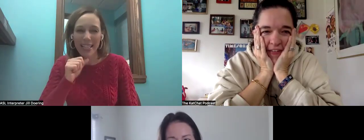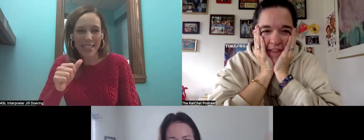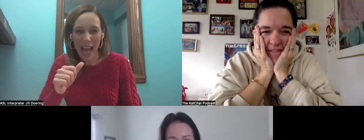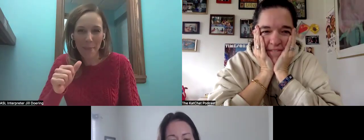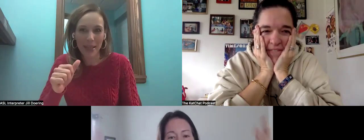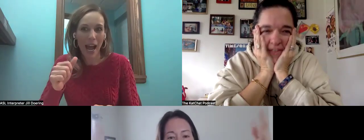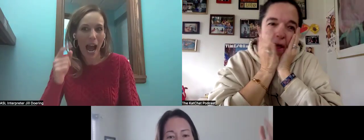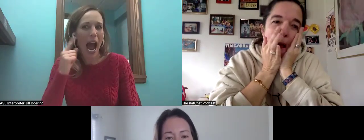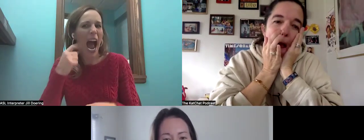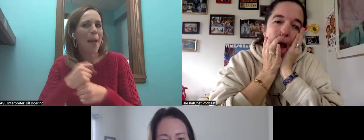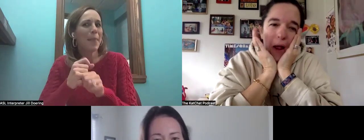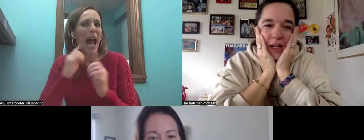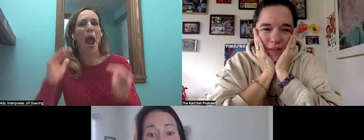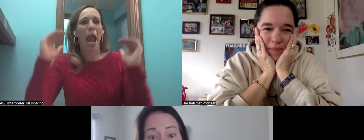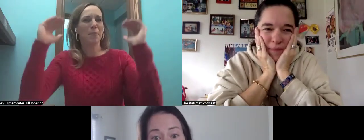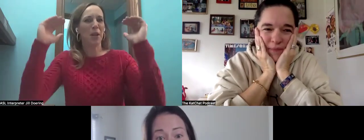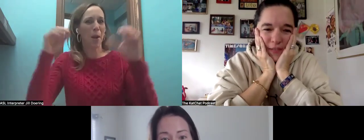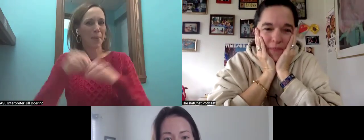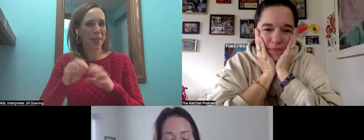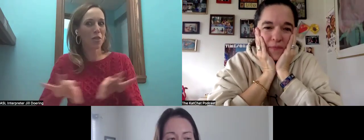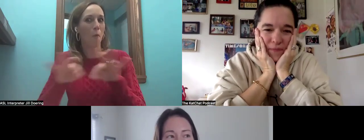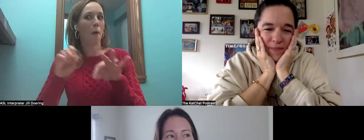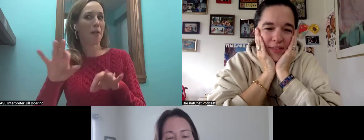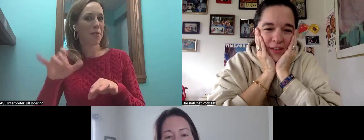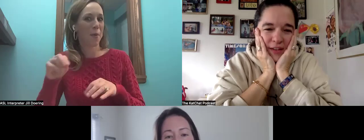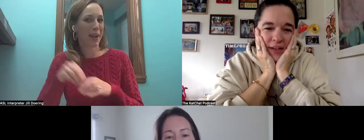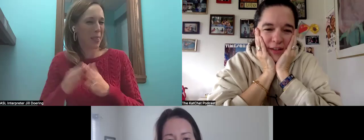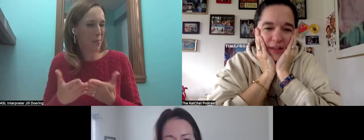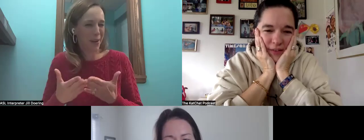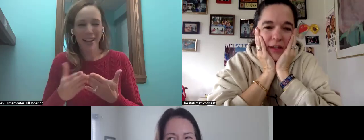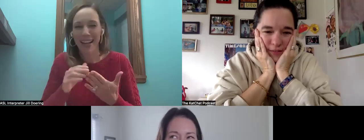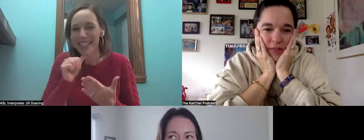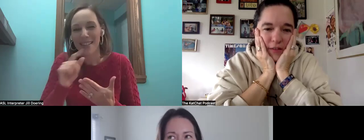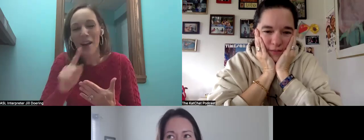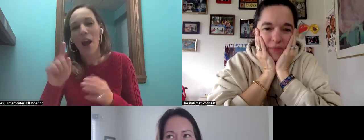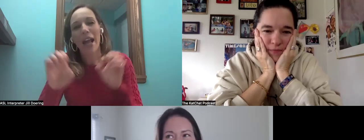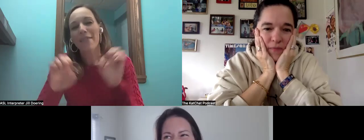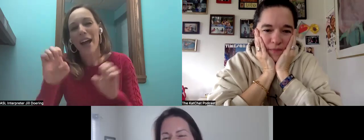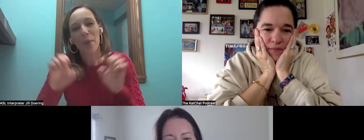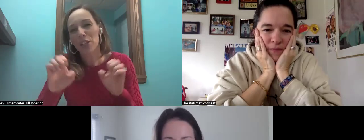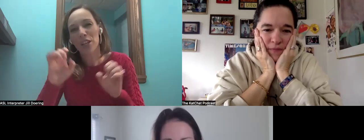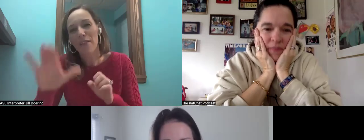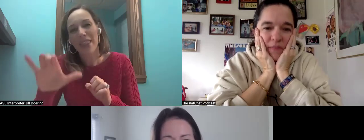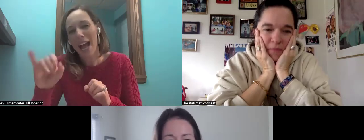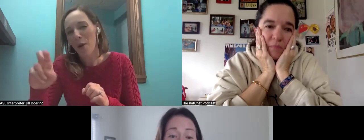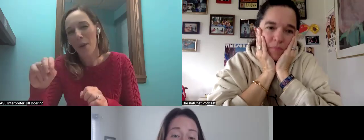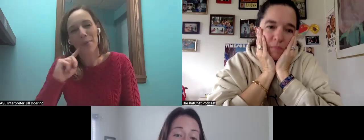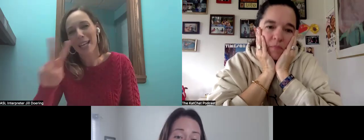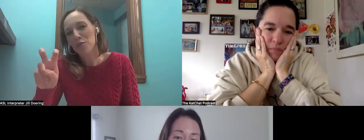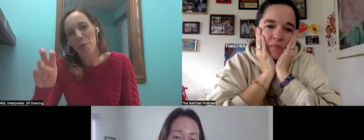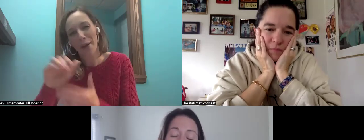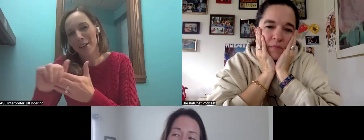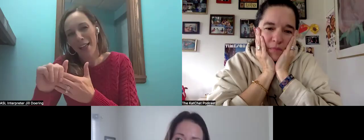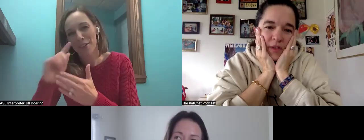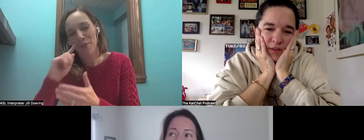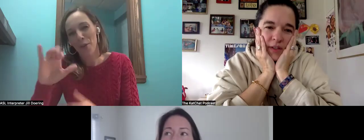well, let's amp up the worth of this coin a little bit more. We got it evaluated. It was worth about $200 for the coin that we